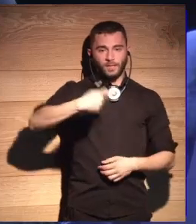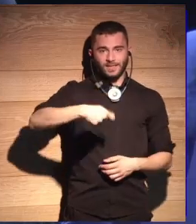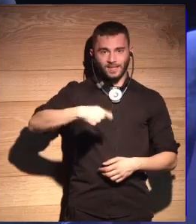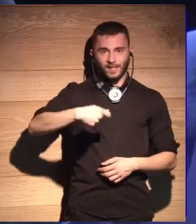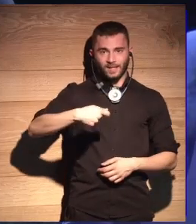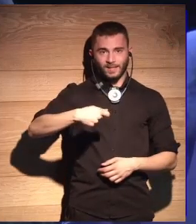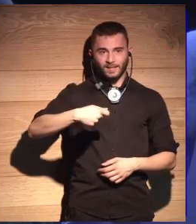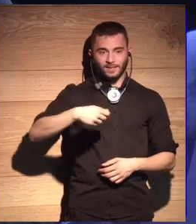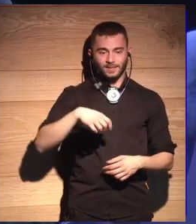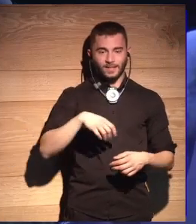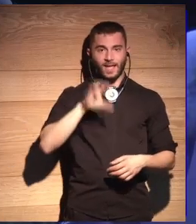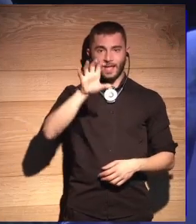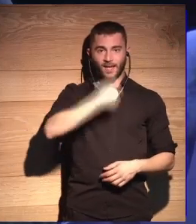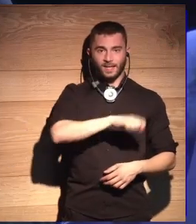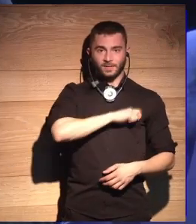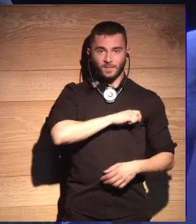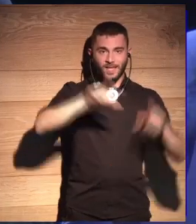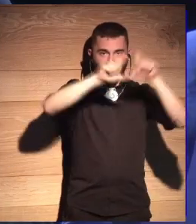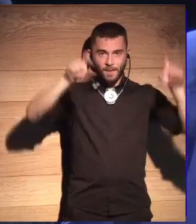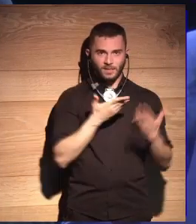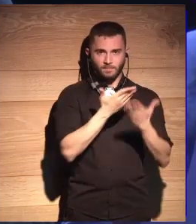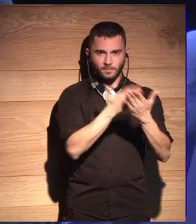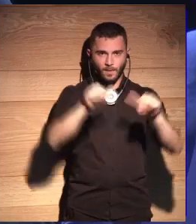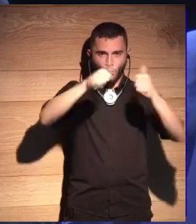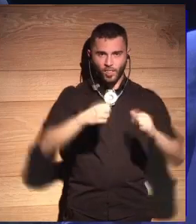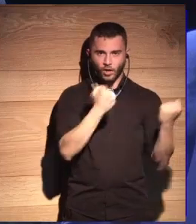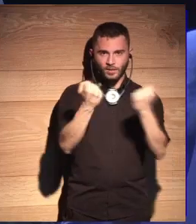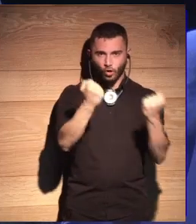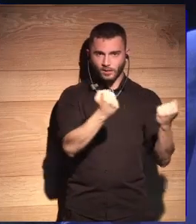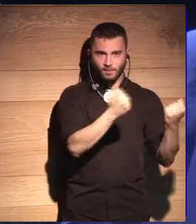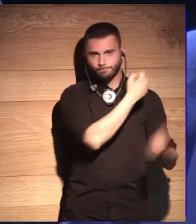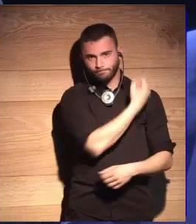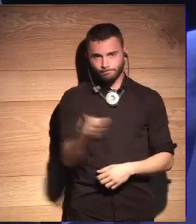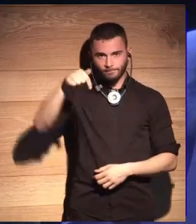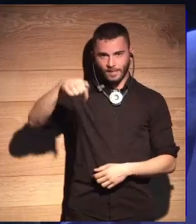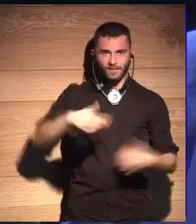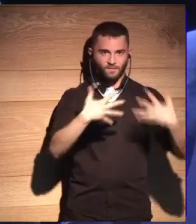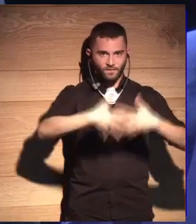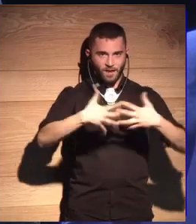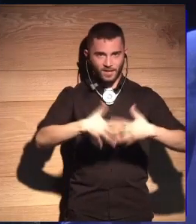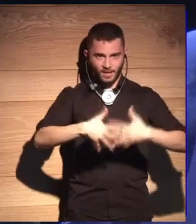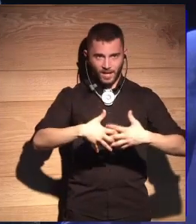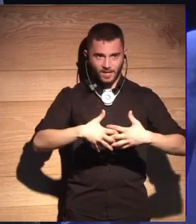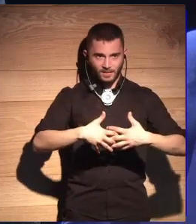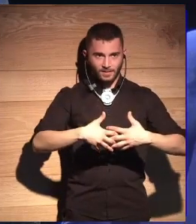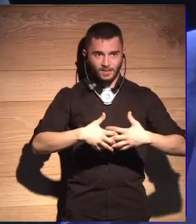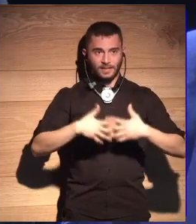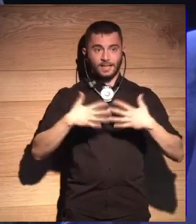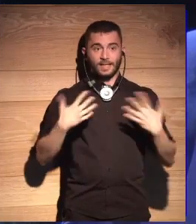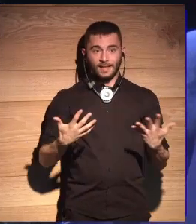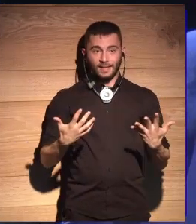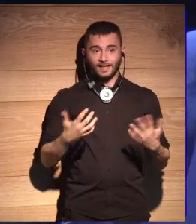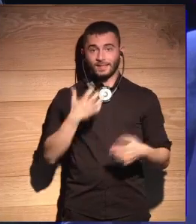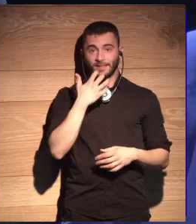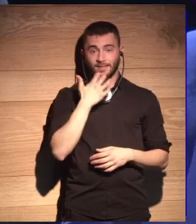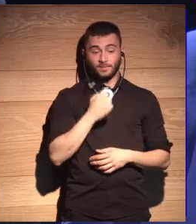have presidents in the regions of Spain that are asking companies to please bring specific models of a car for certain